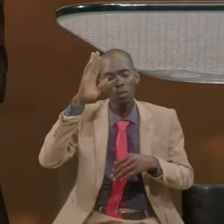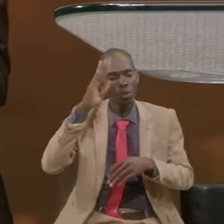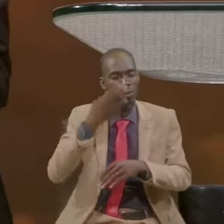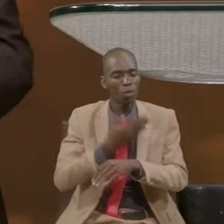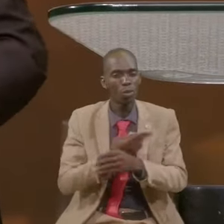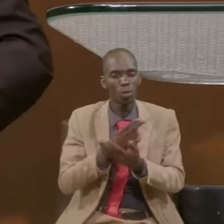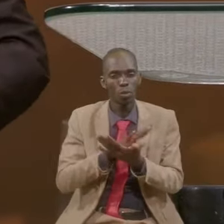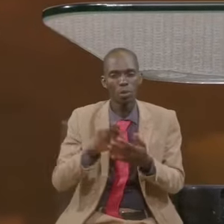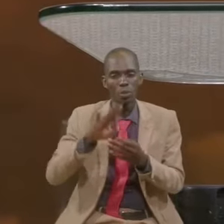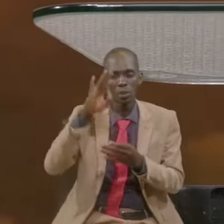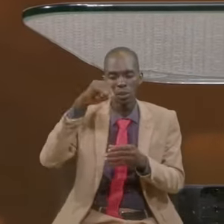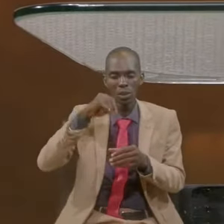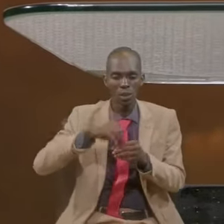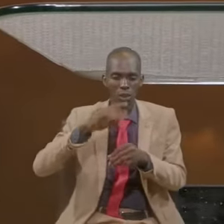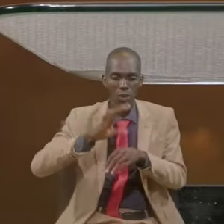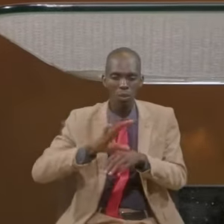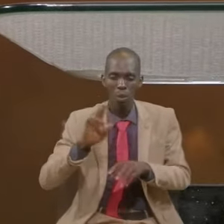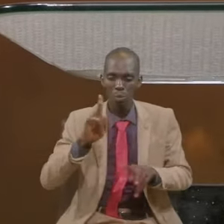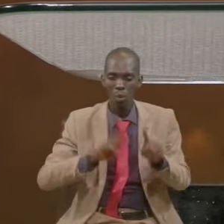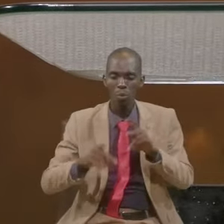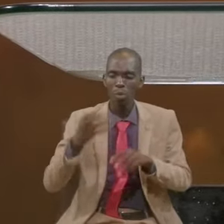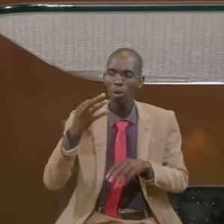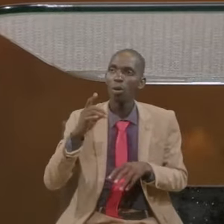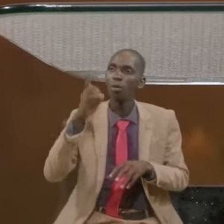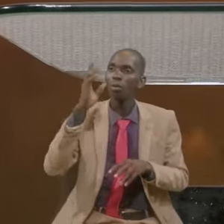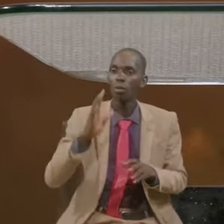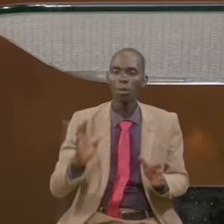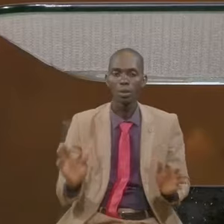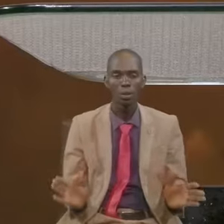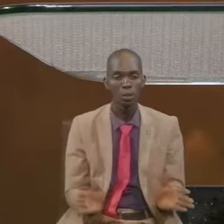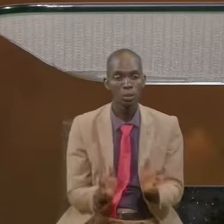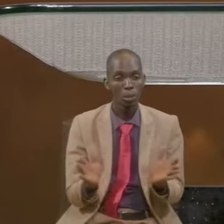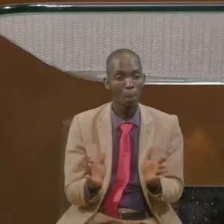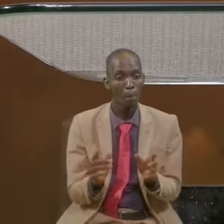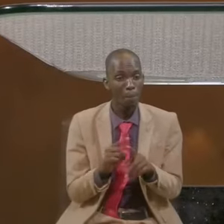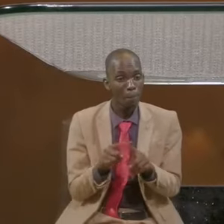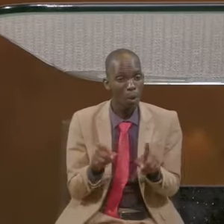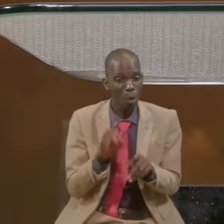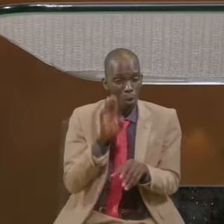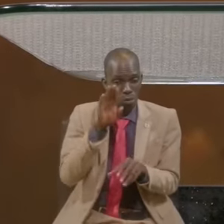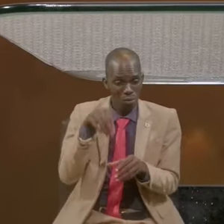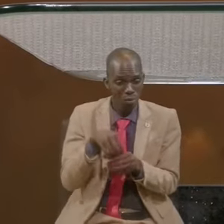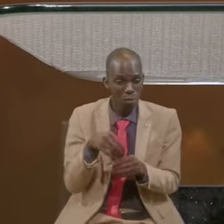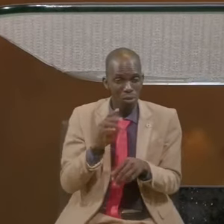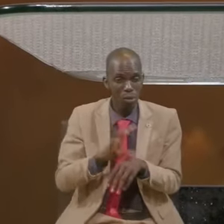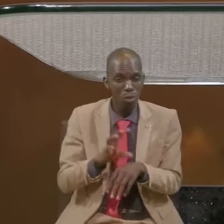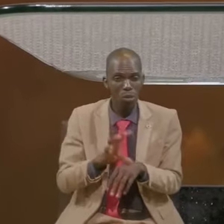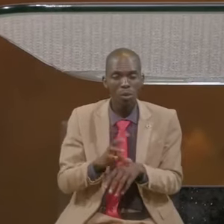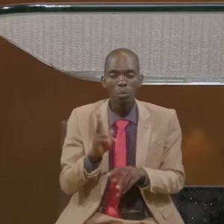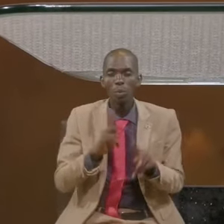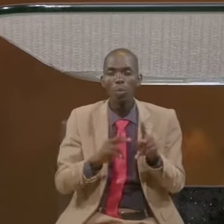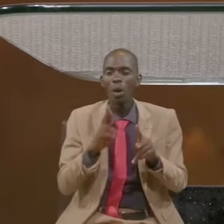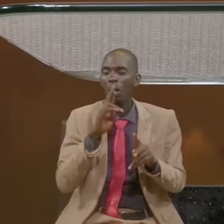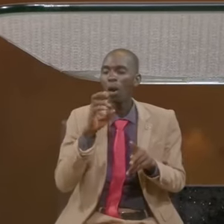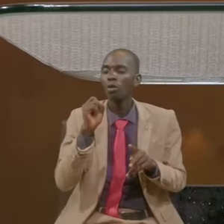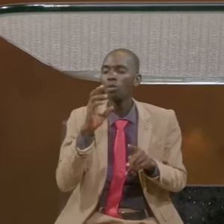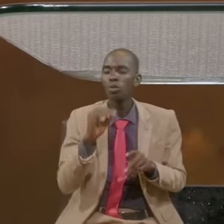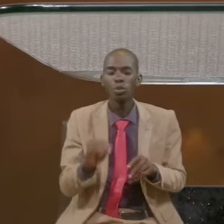of God encouraging us. But even in the church, the people are so much